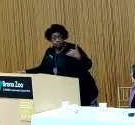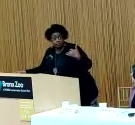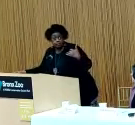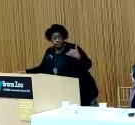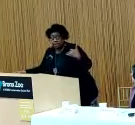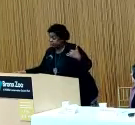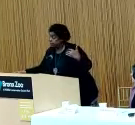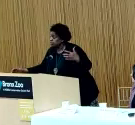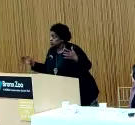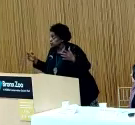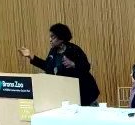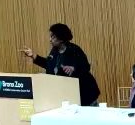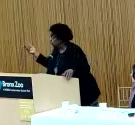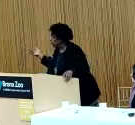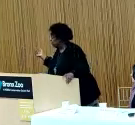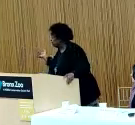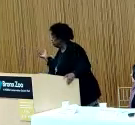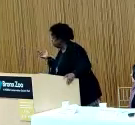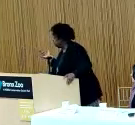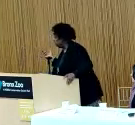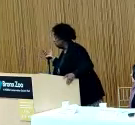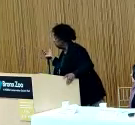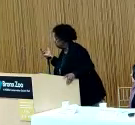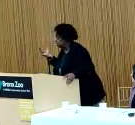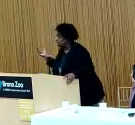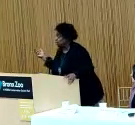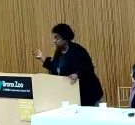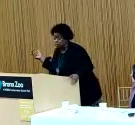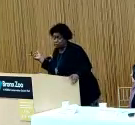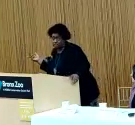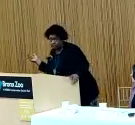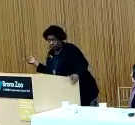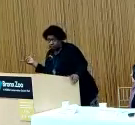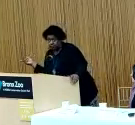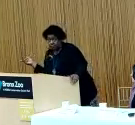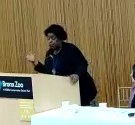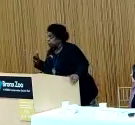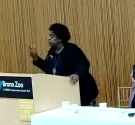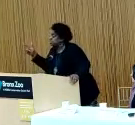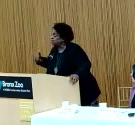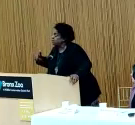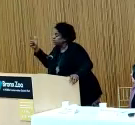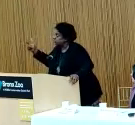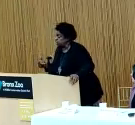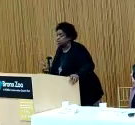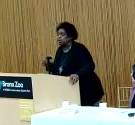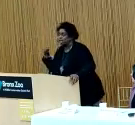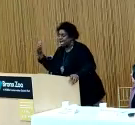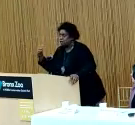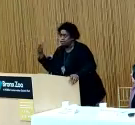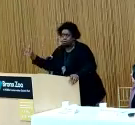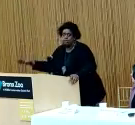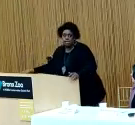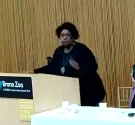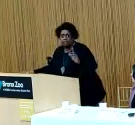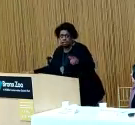guys okay because when you have that Forum out there you're not going to discriminate because you just gave them information on